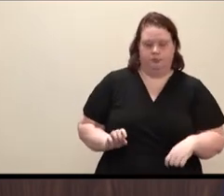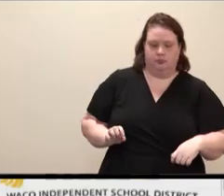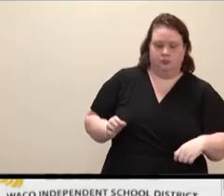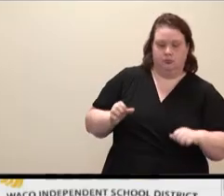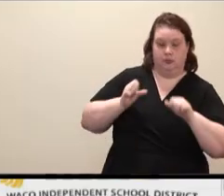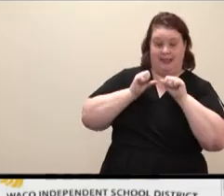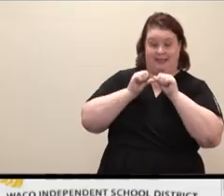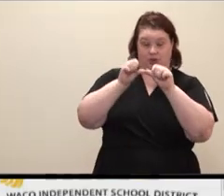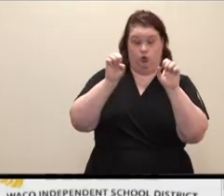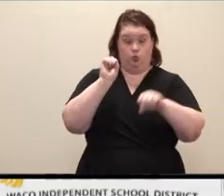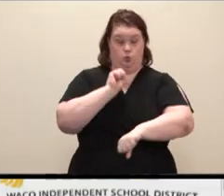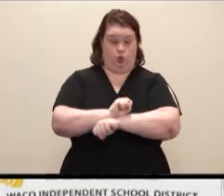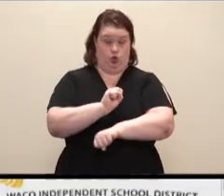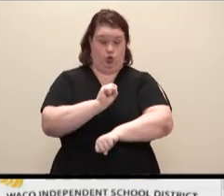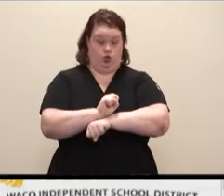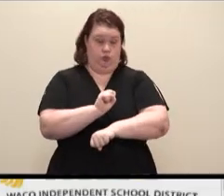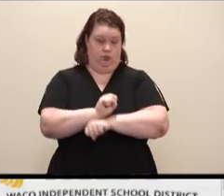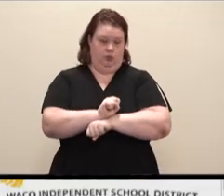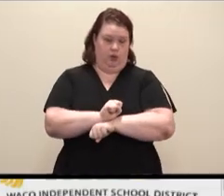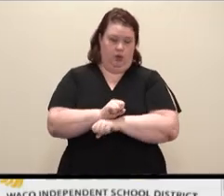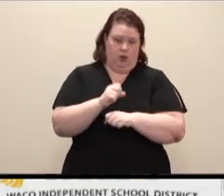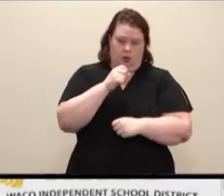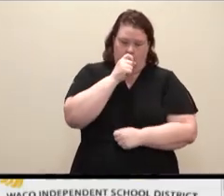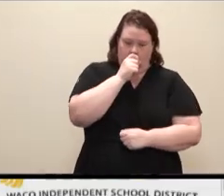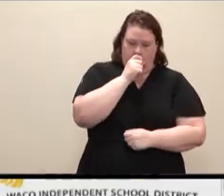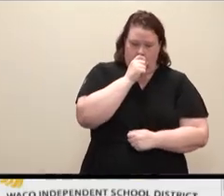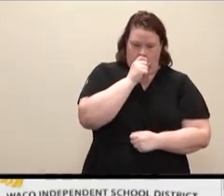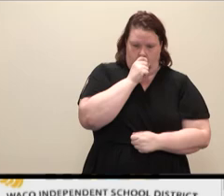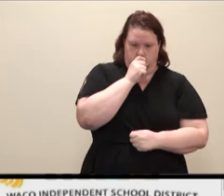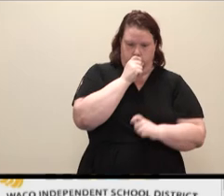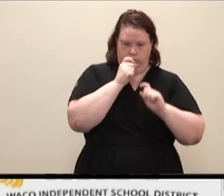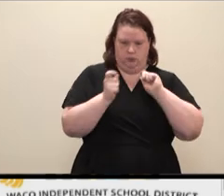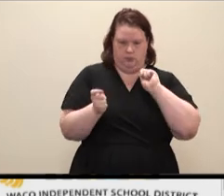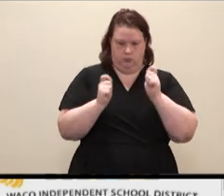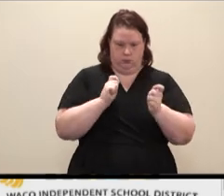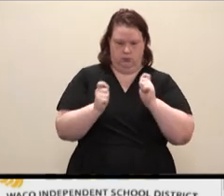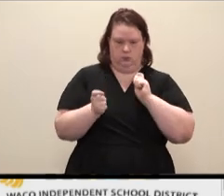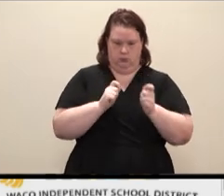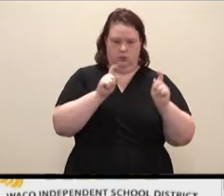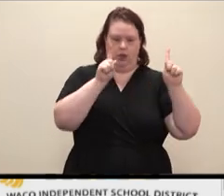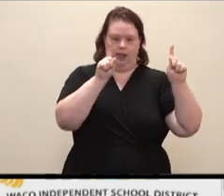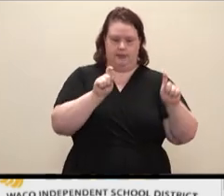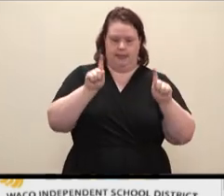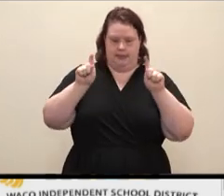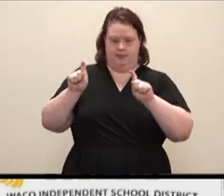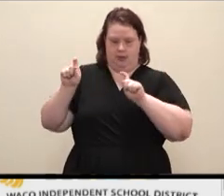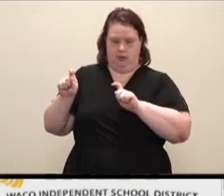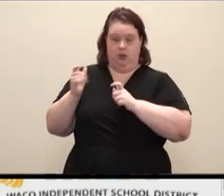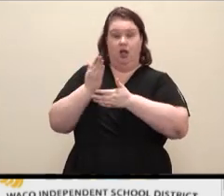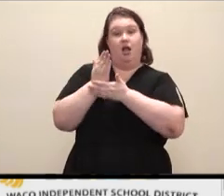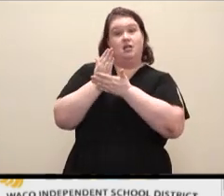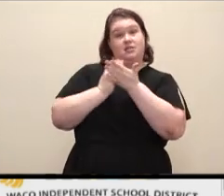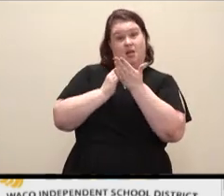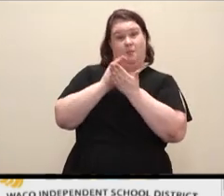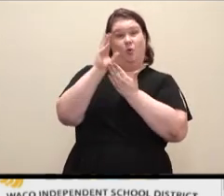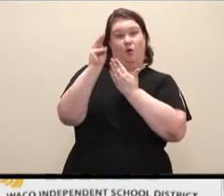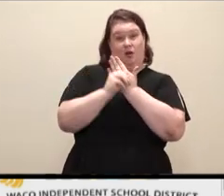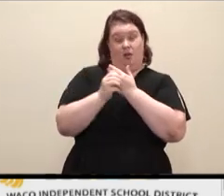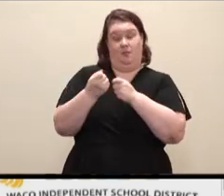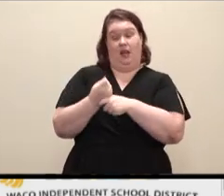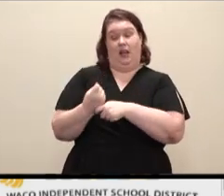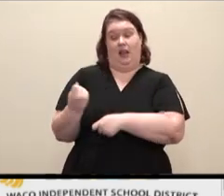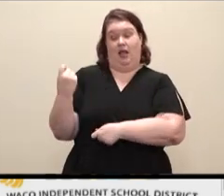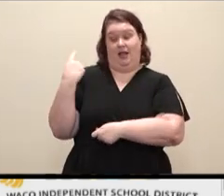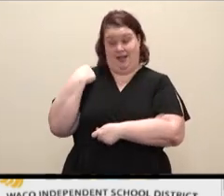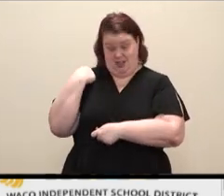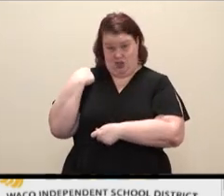Continued work. We are continuing to revise our assessments. We tackled some curriculum last year, of course, but